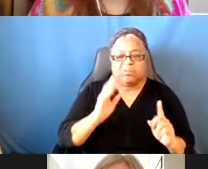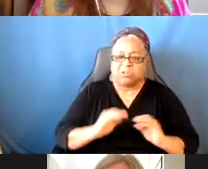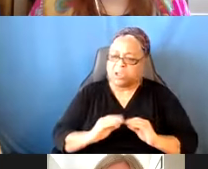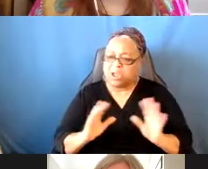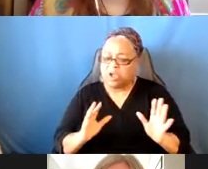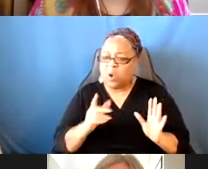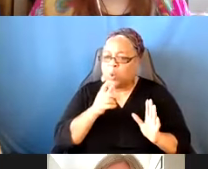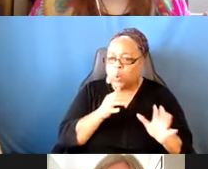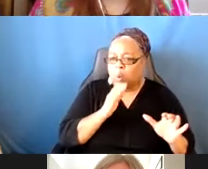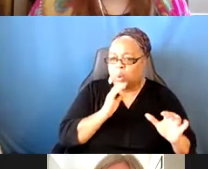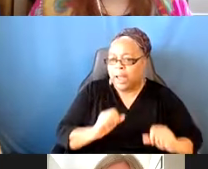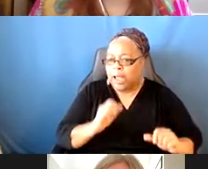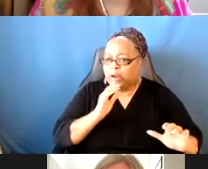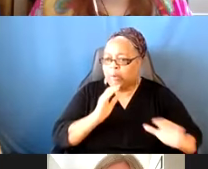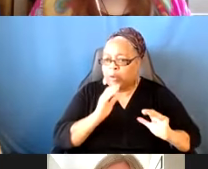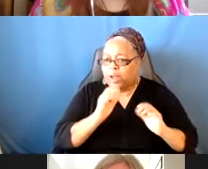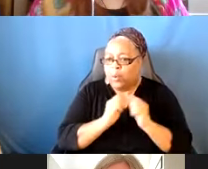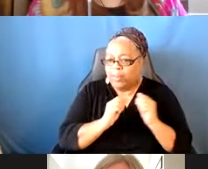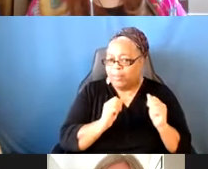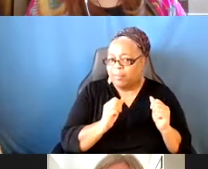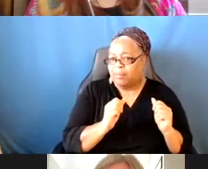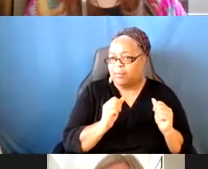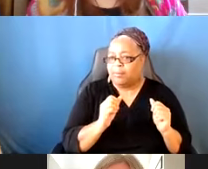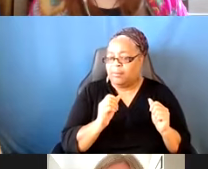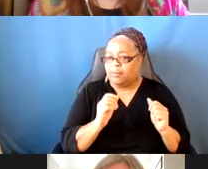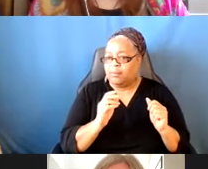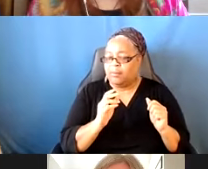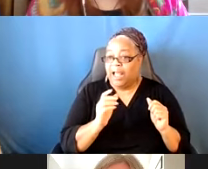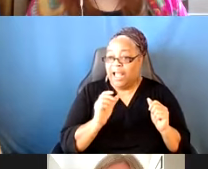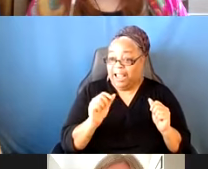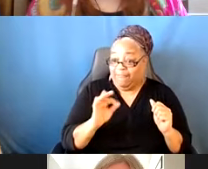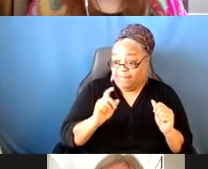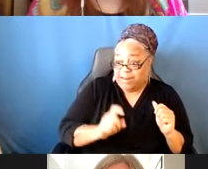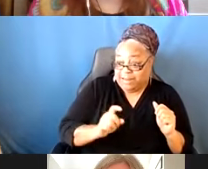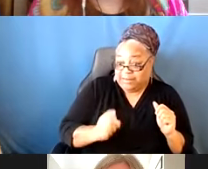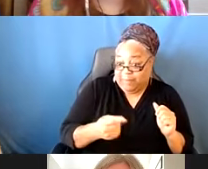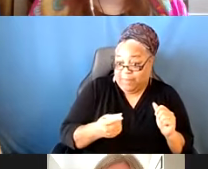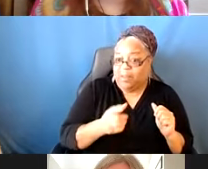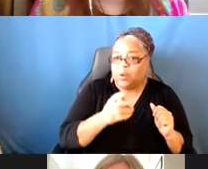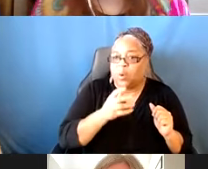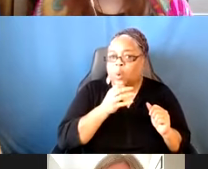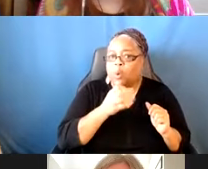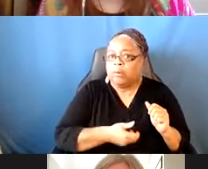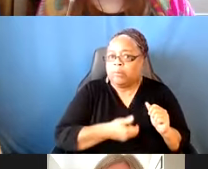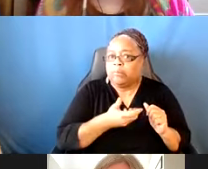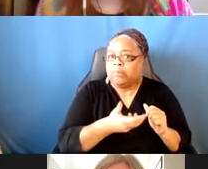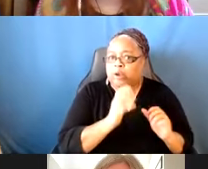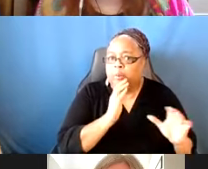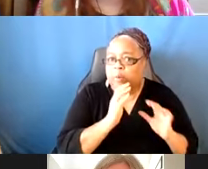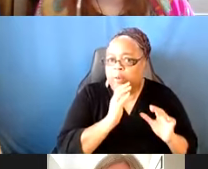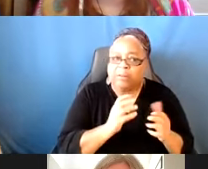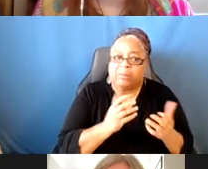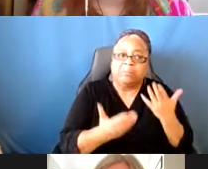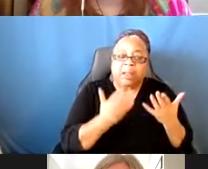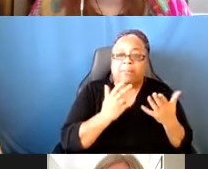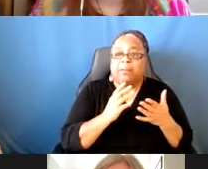to communicate their needs to. If you're having a question about food, or if you have a question about